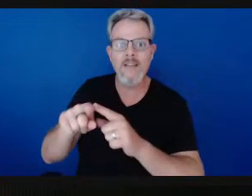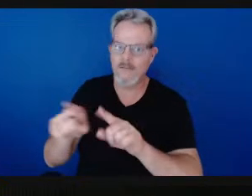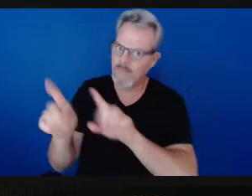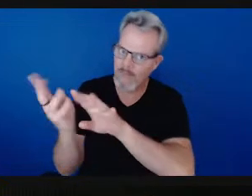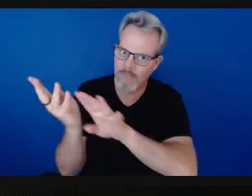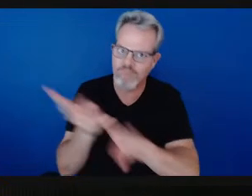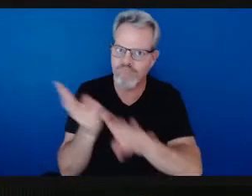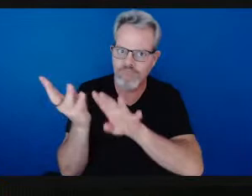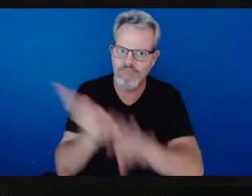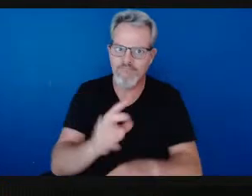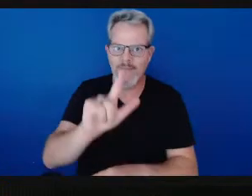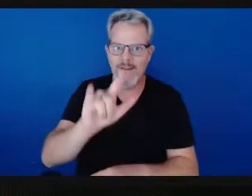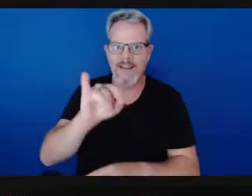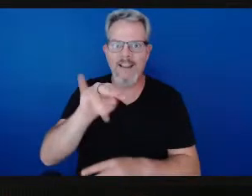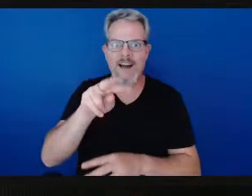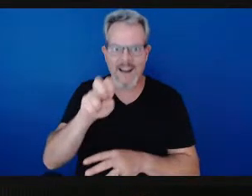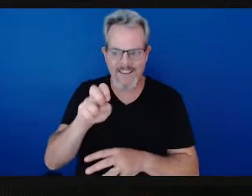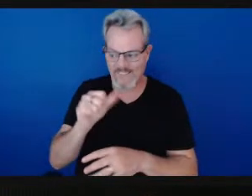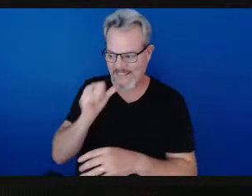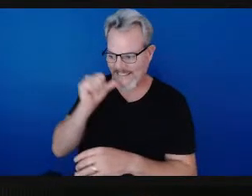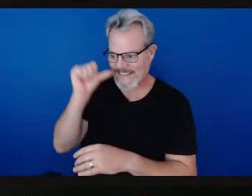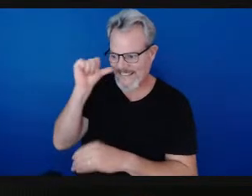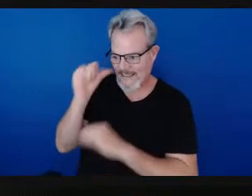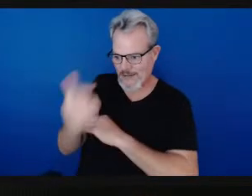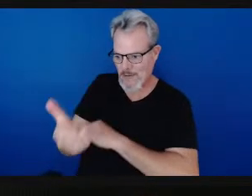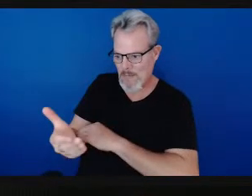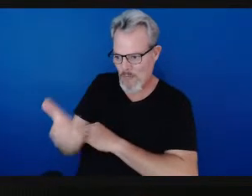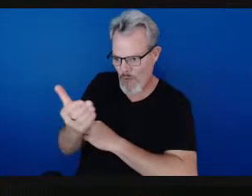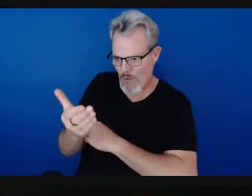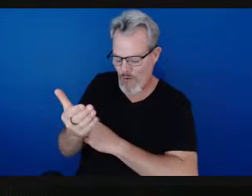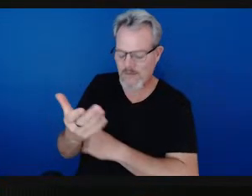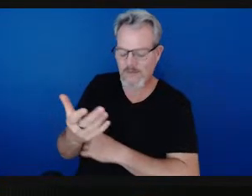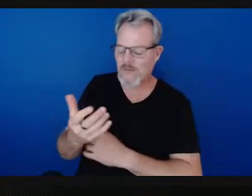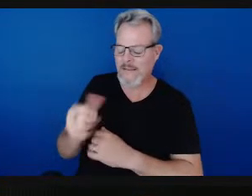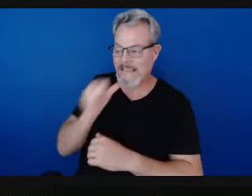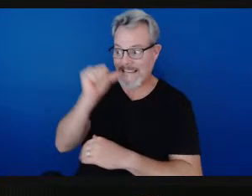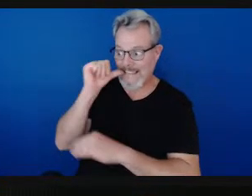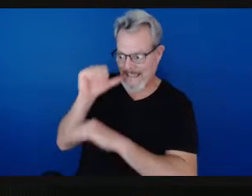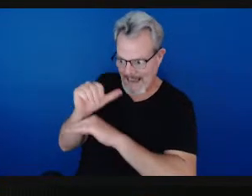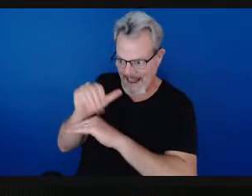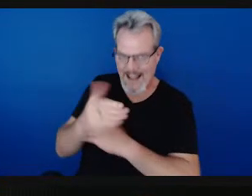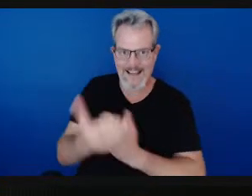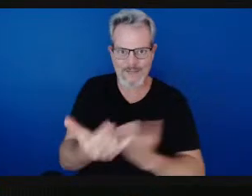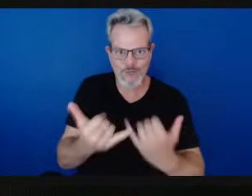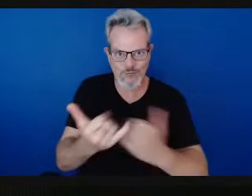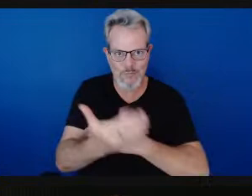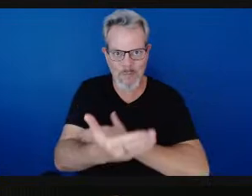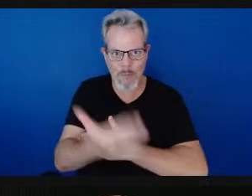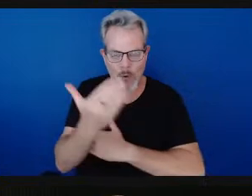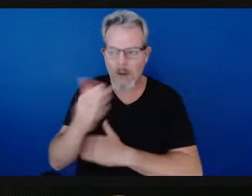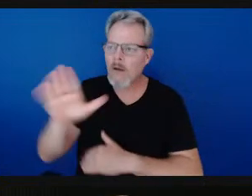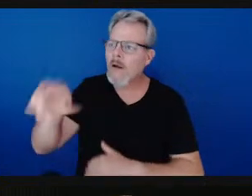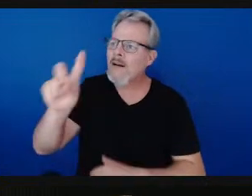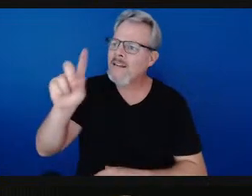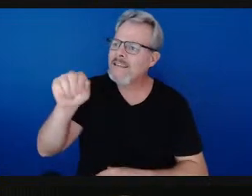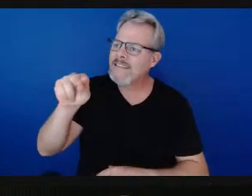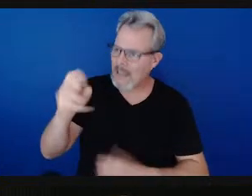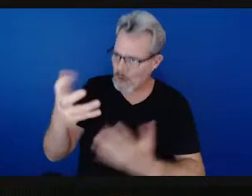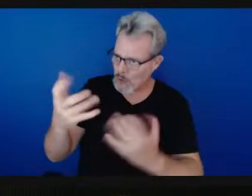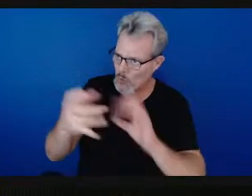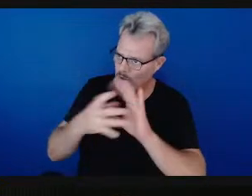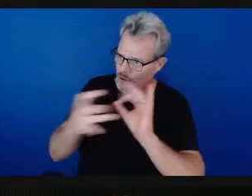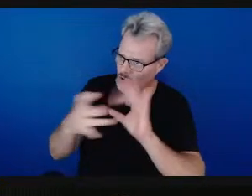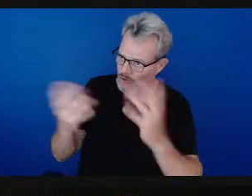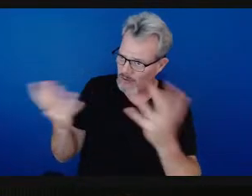hours. They were up last night for a similar amount of time as well. Dane called in yesterday. Dane, you want to jump in here and give us a little summary of how that's been going?